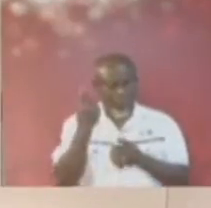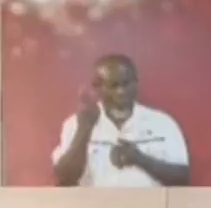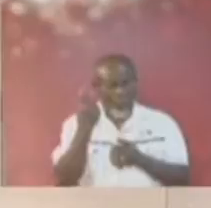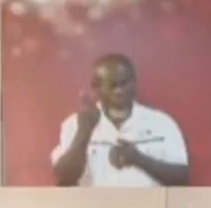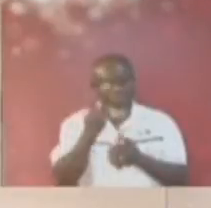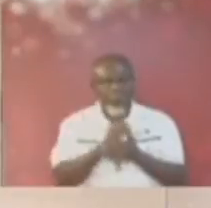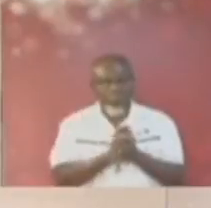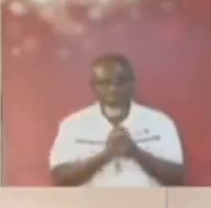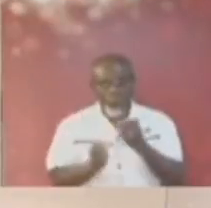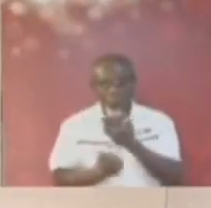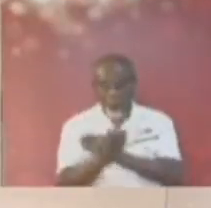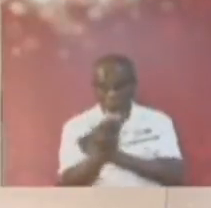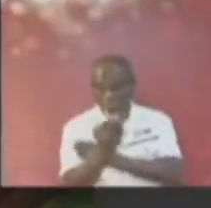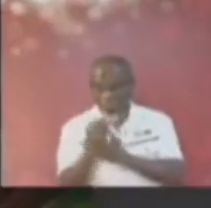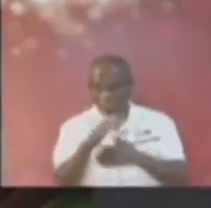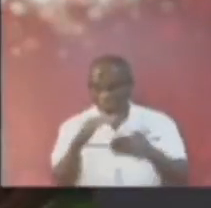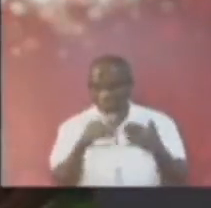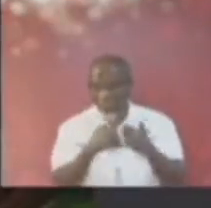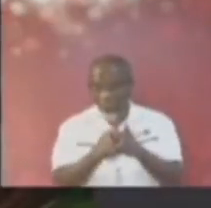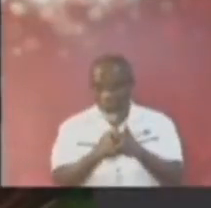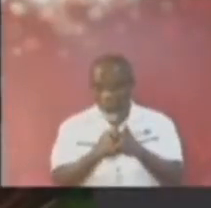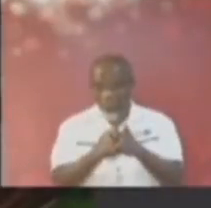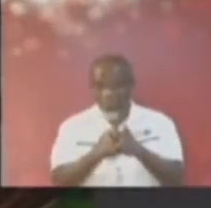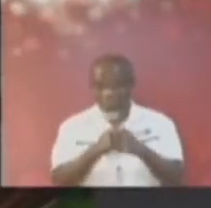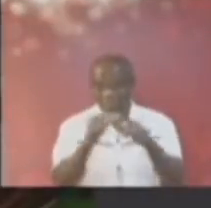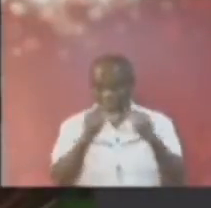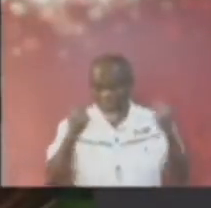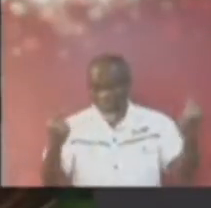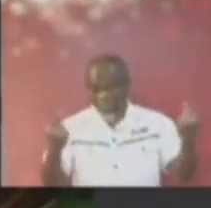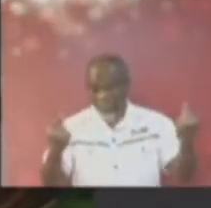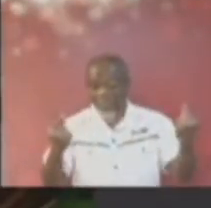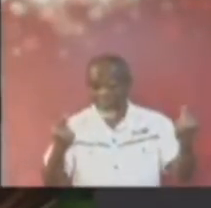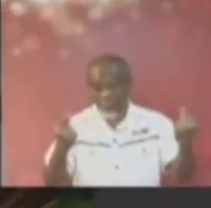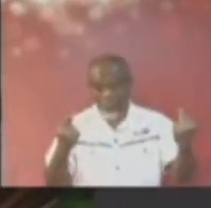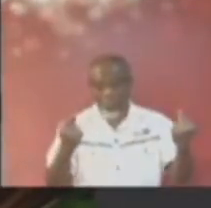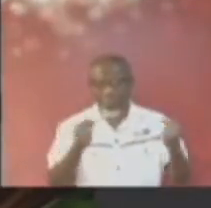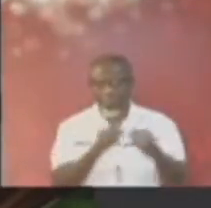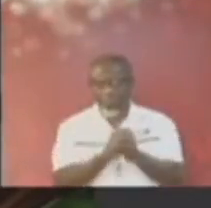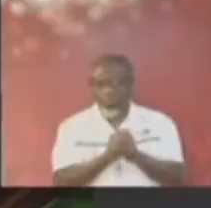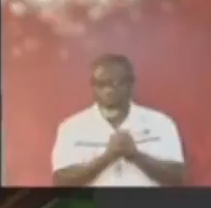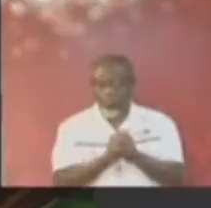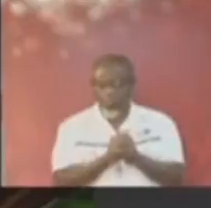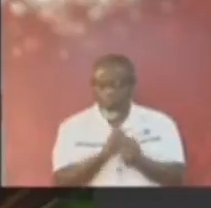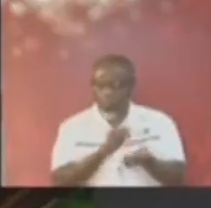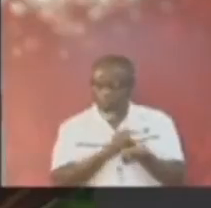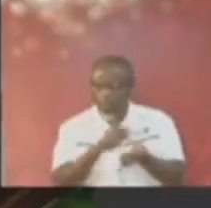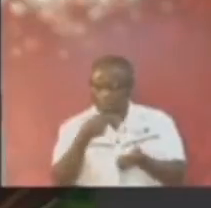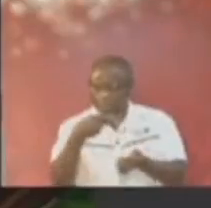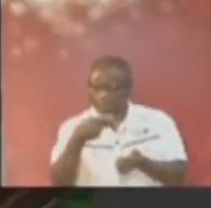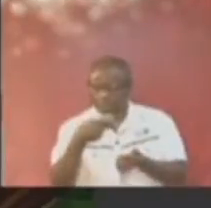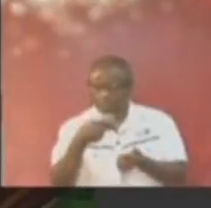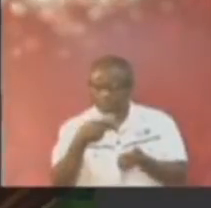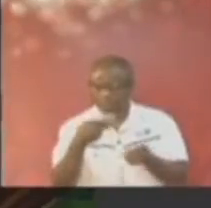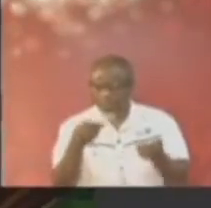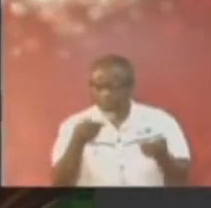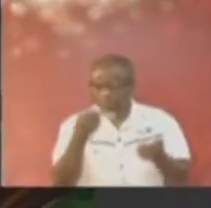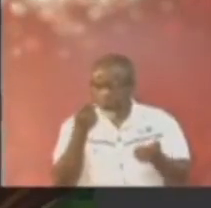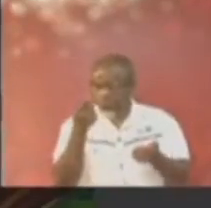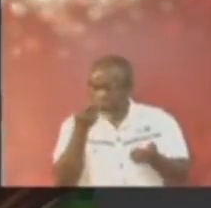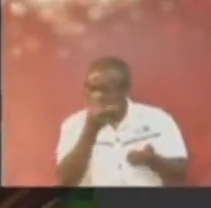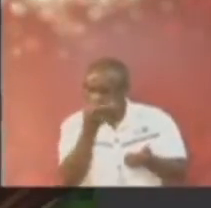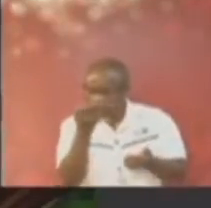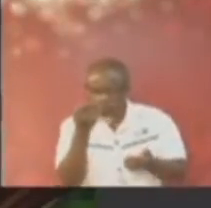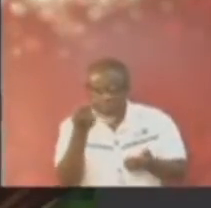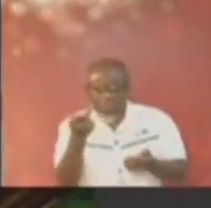Hi, morning everyone. Rashad Khan, Guardian Media Limited. Okay, so Dr. Hines, over the past 3 weeks or so, we would have seen some loosening